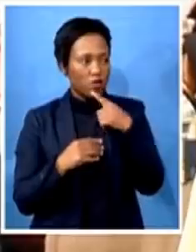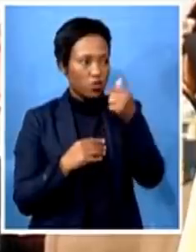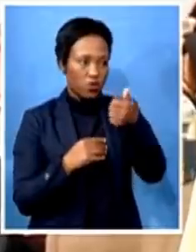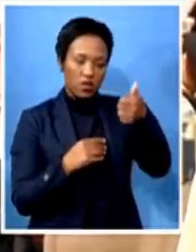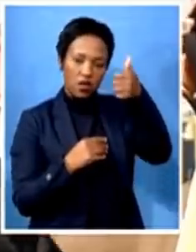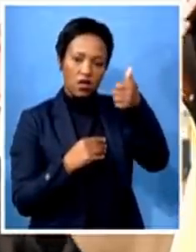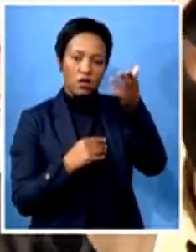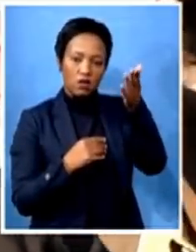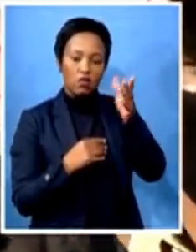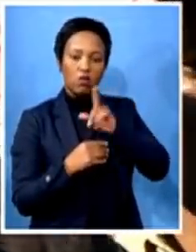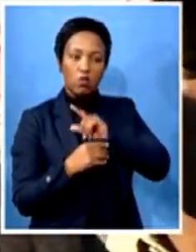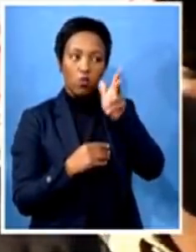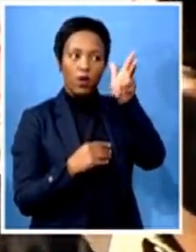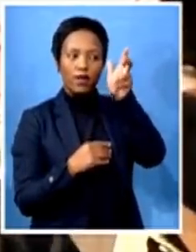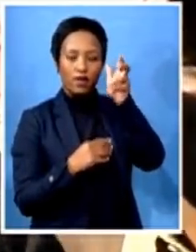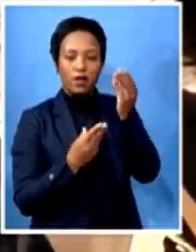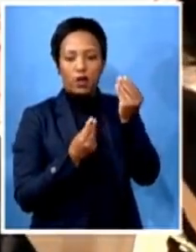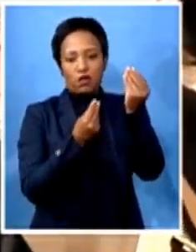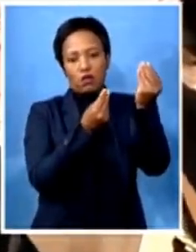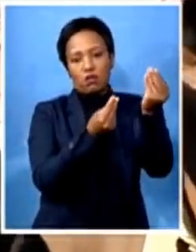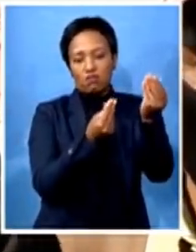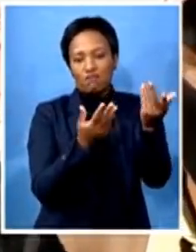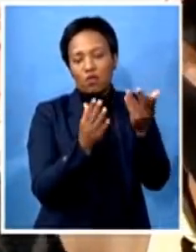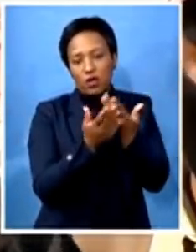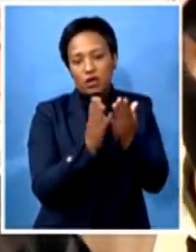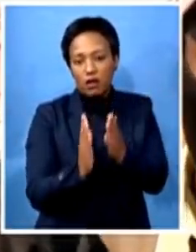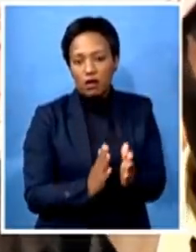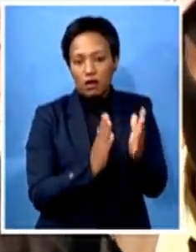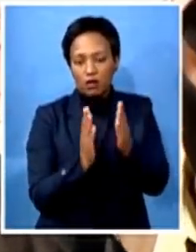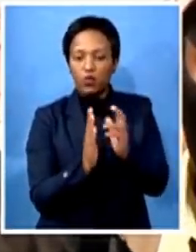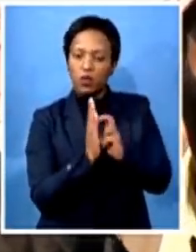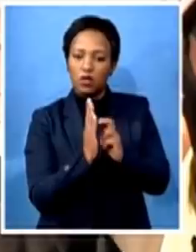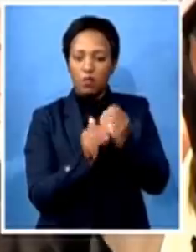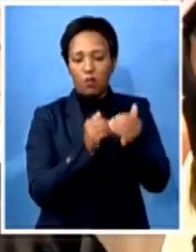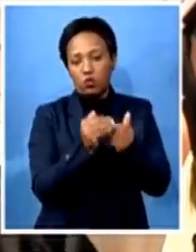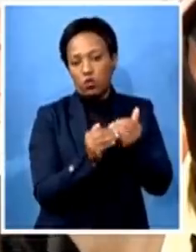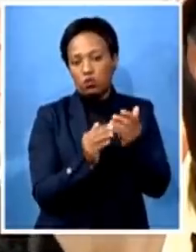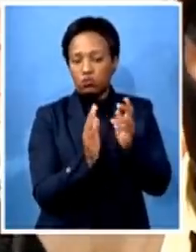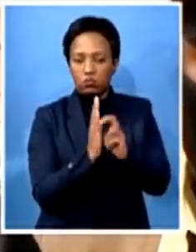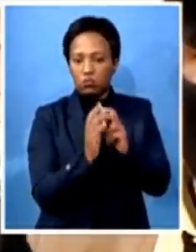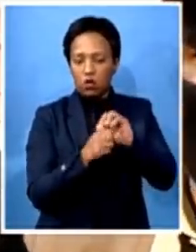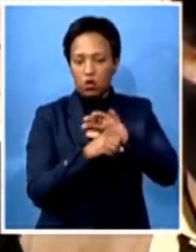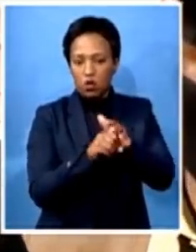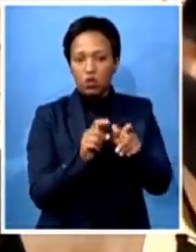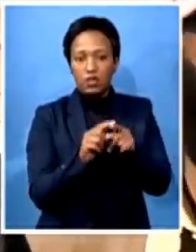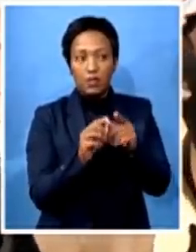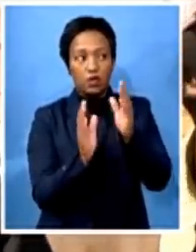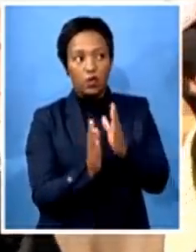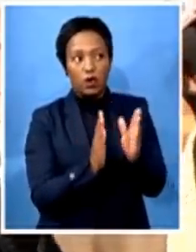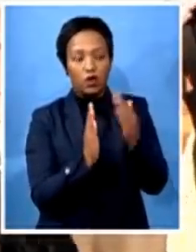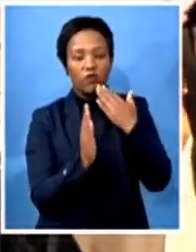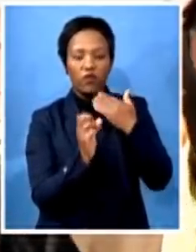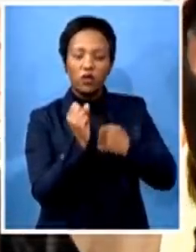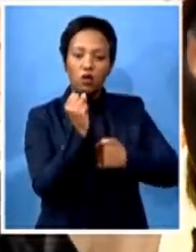can arrange with the protocol, we can arrange with the office of the president. Yes, if with the